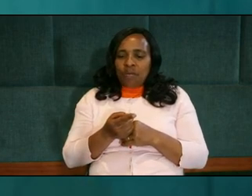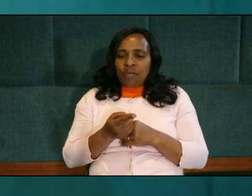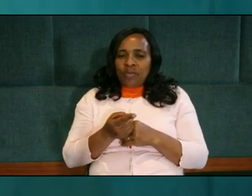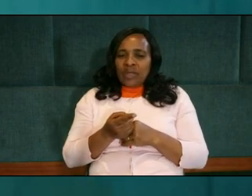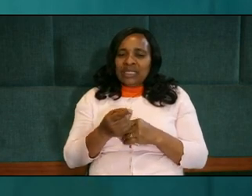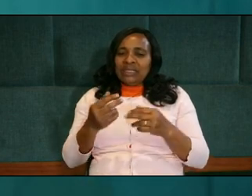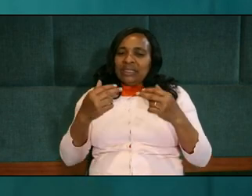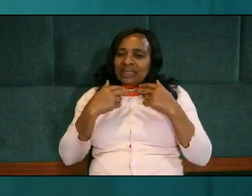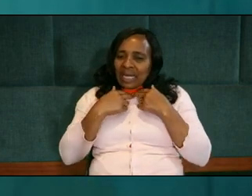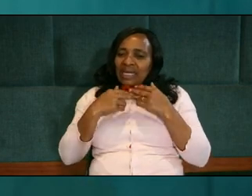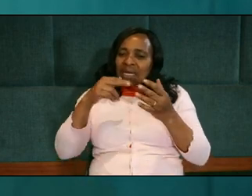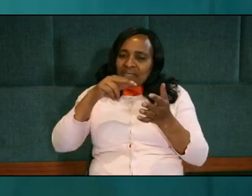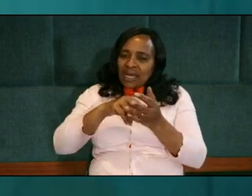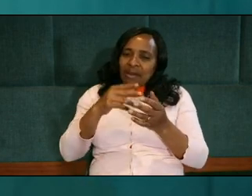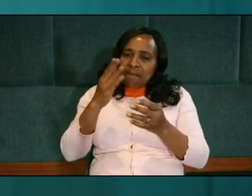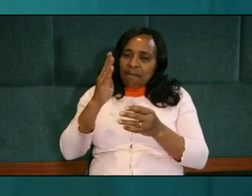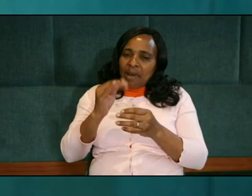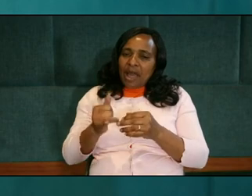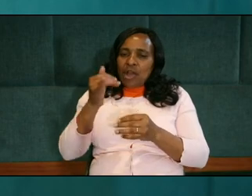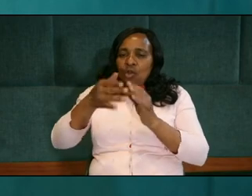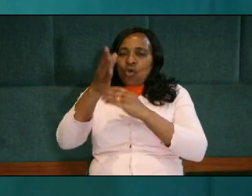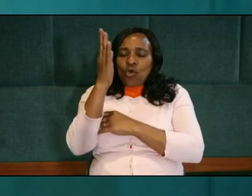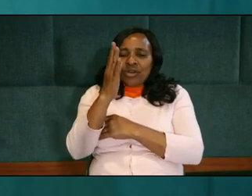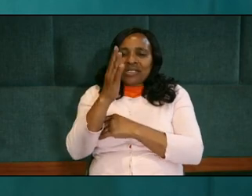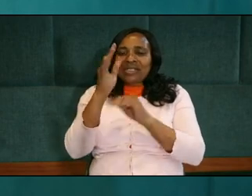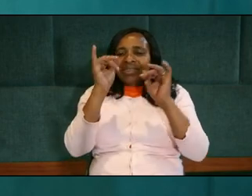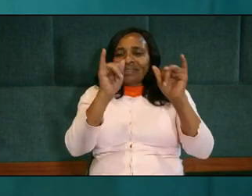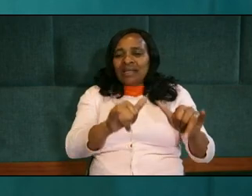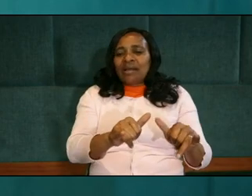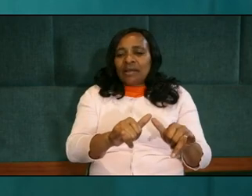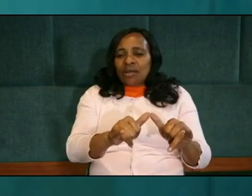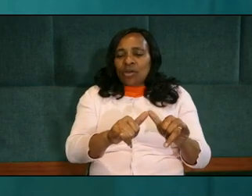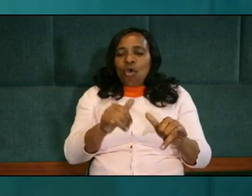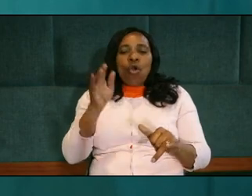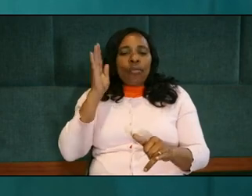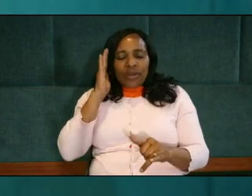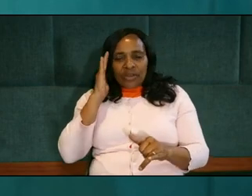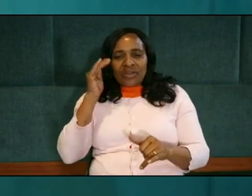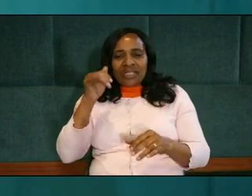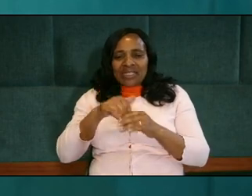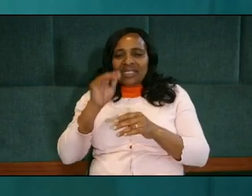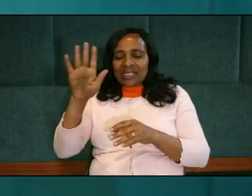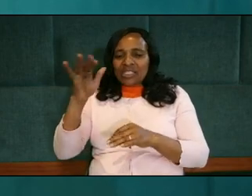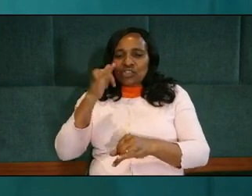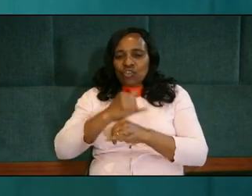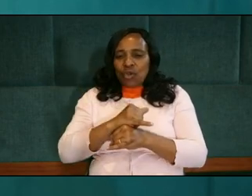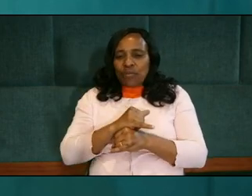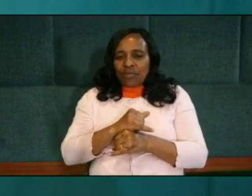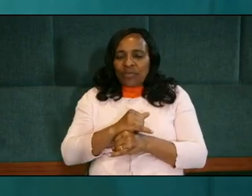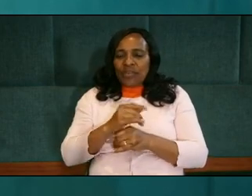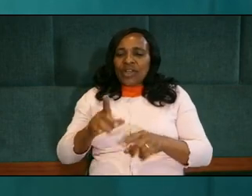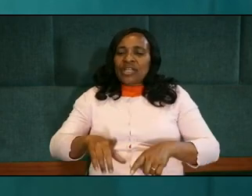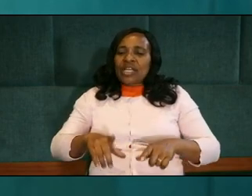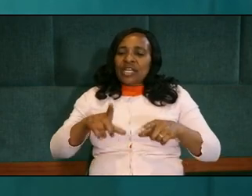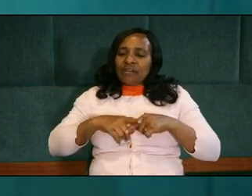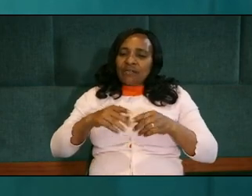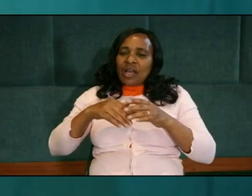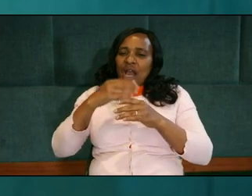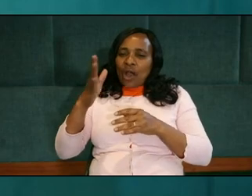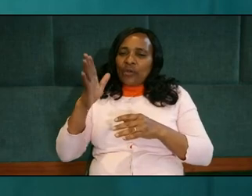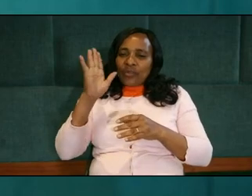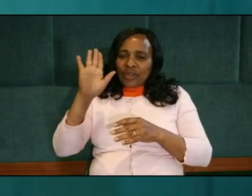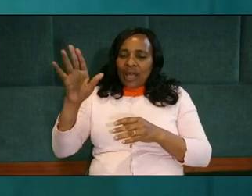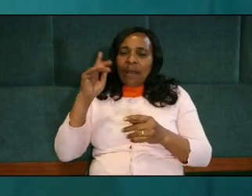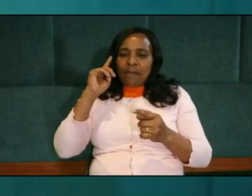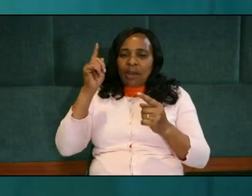stuck by God and remained obedient to his course, they lived out their purpose,